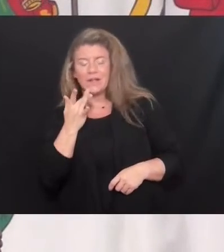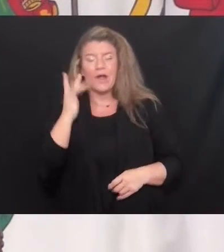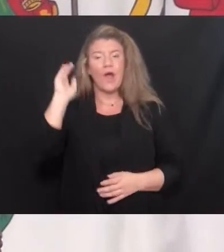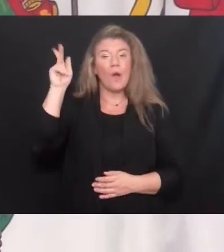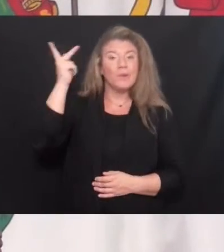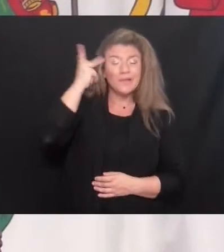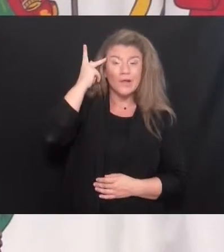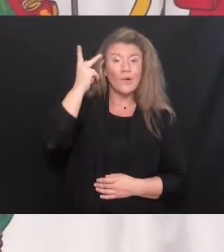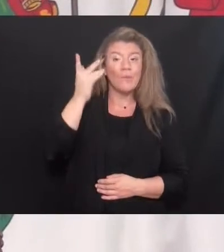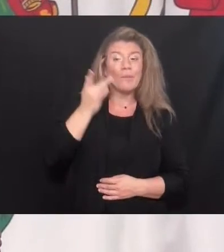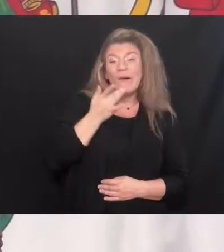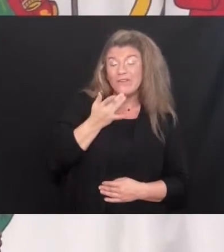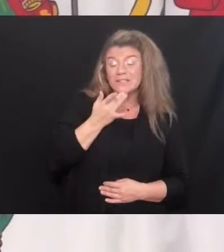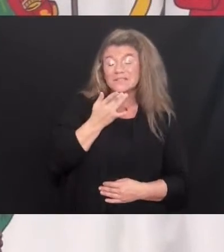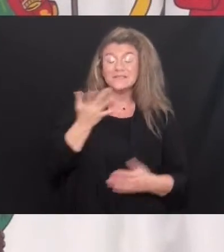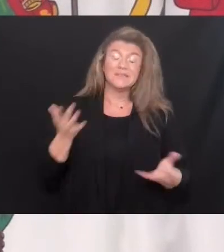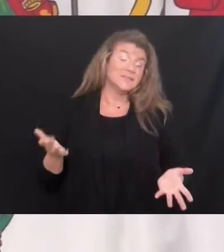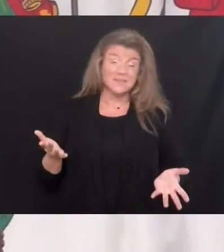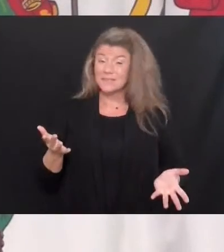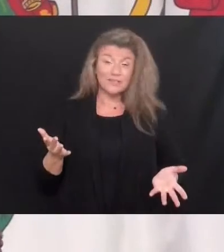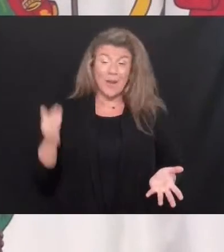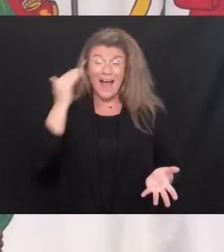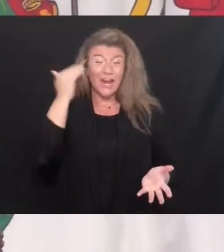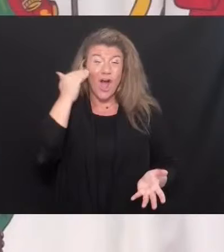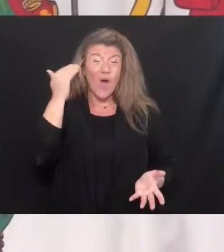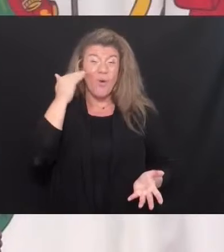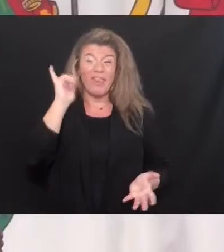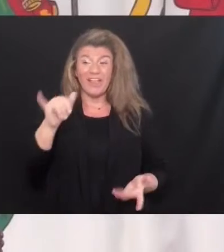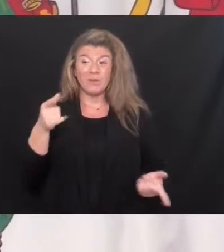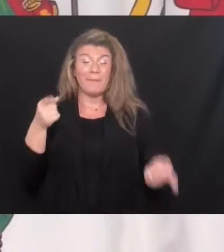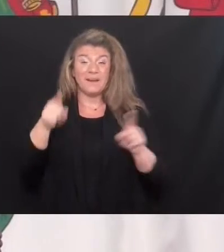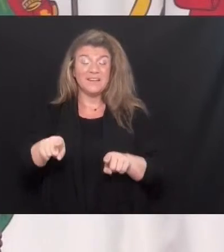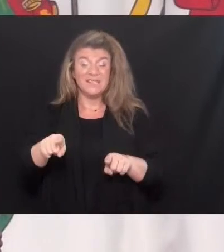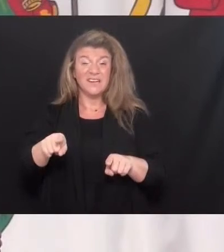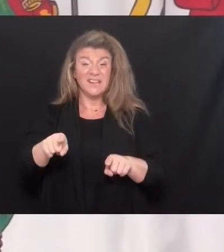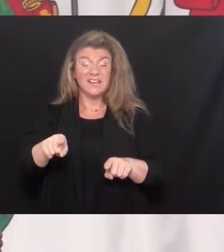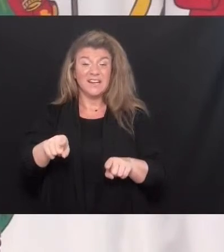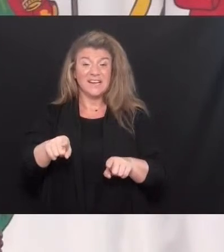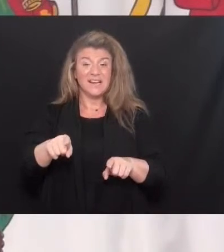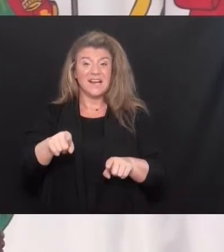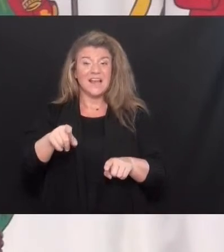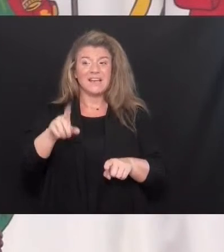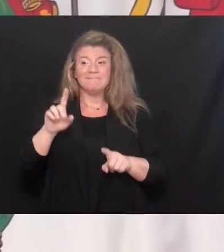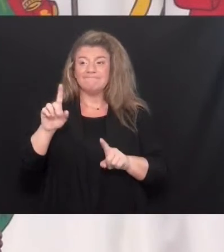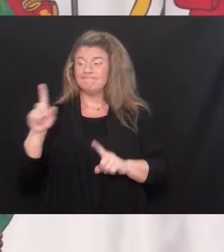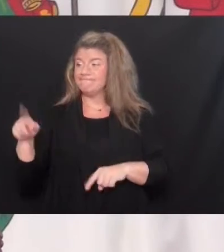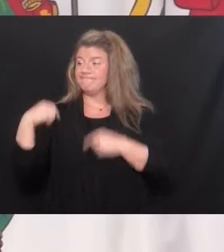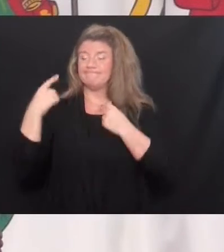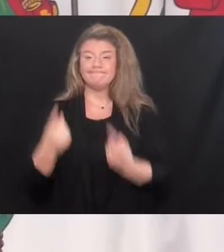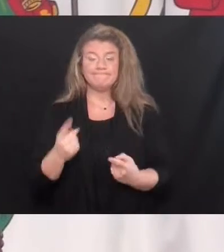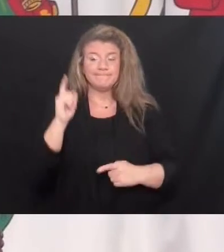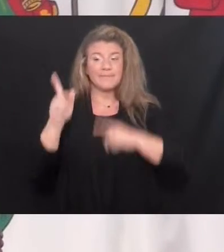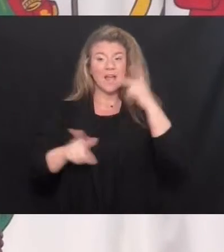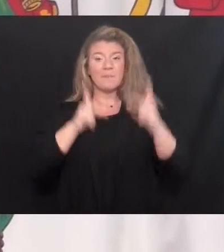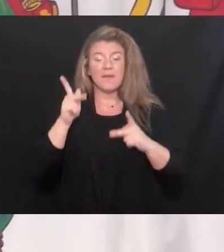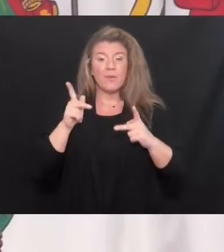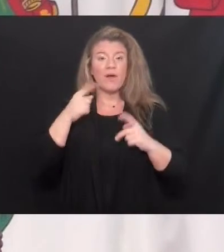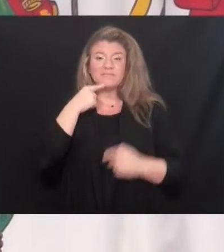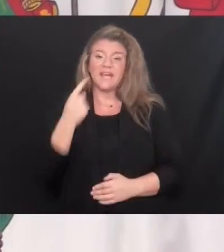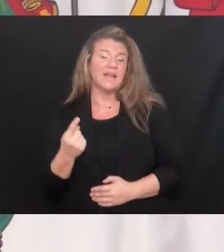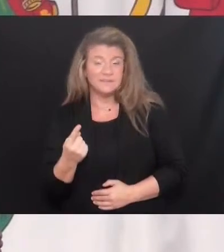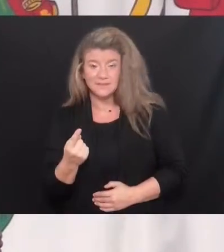preference. And without any question, you know, as it has been expressed in the past, you